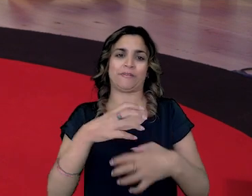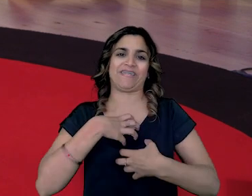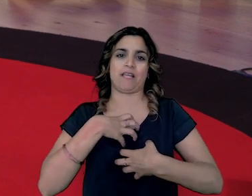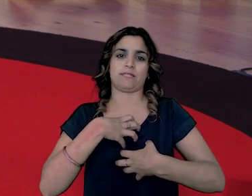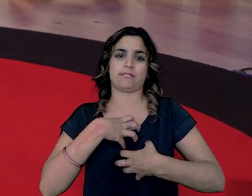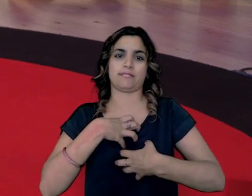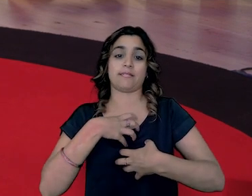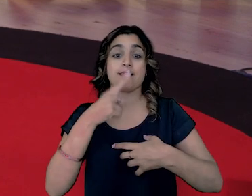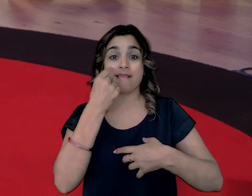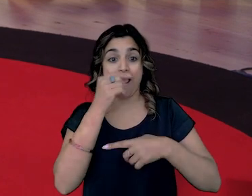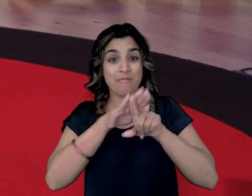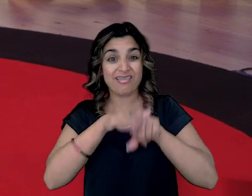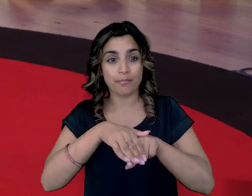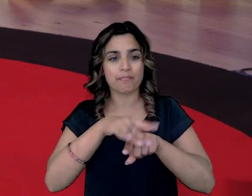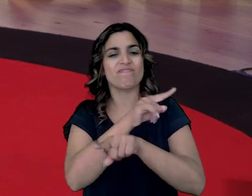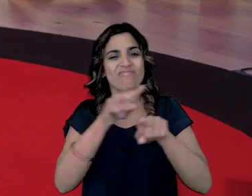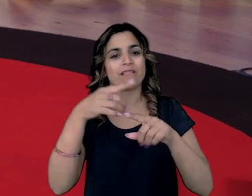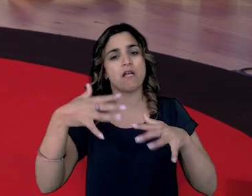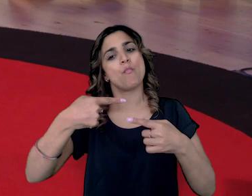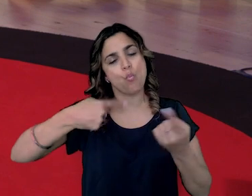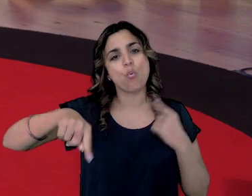ableism harms us all